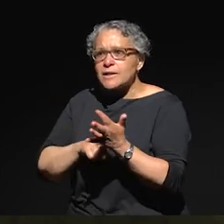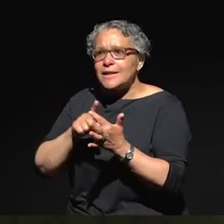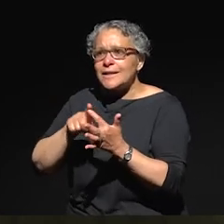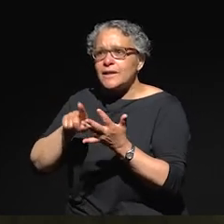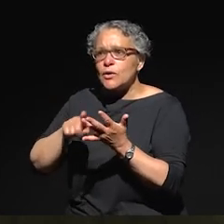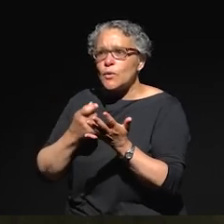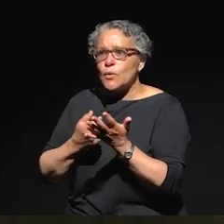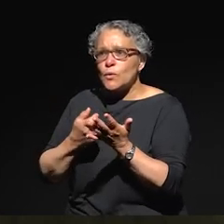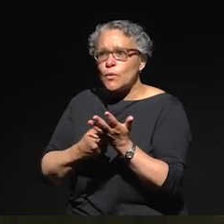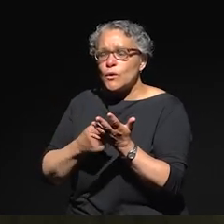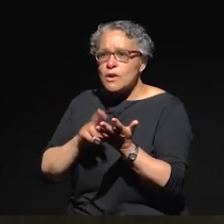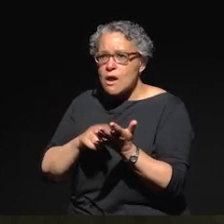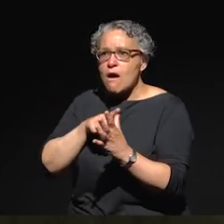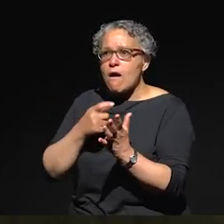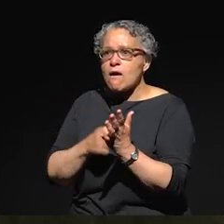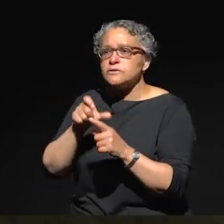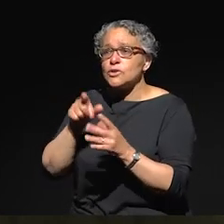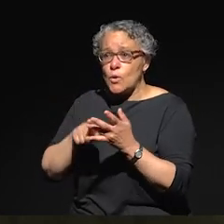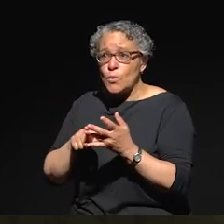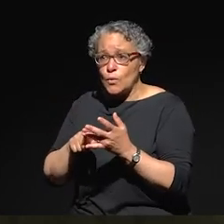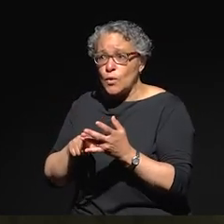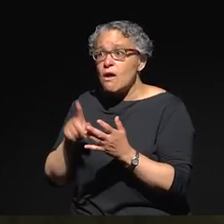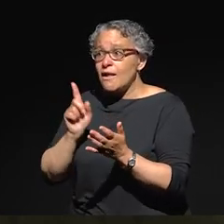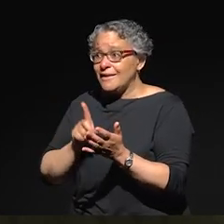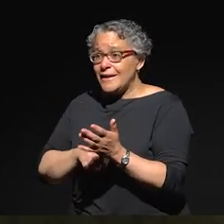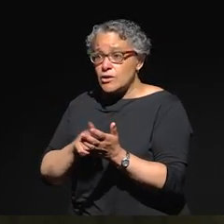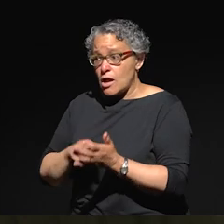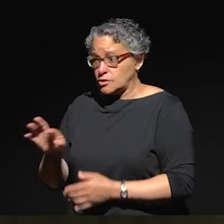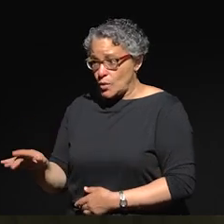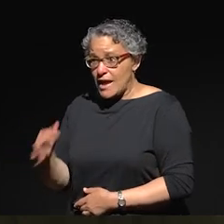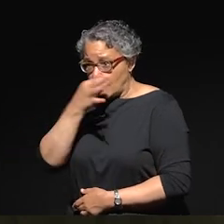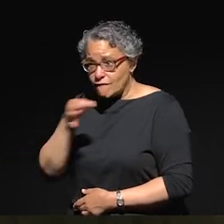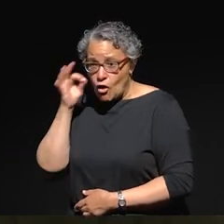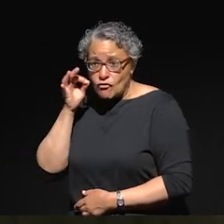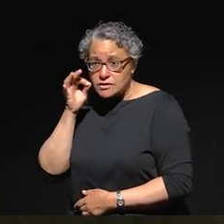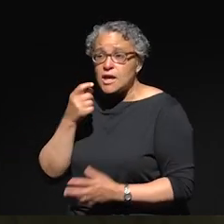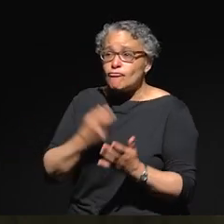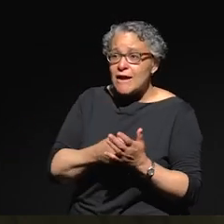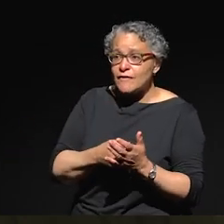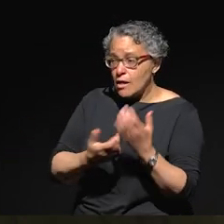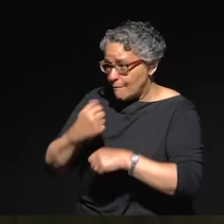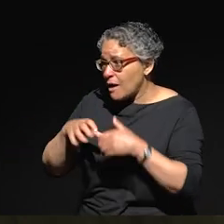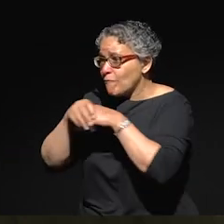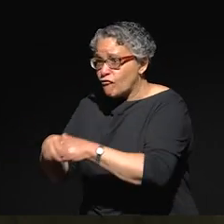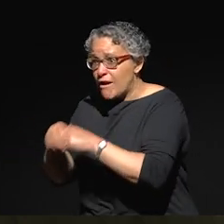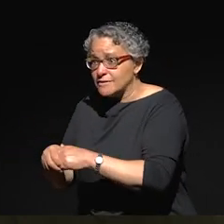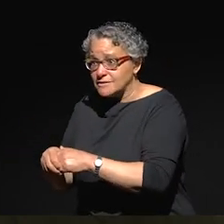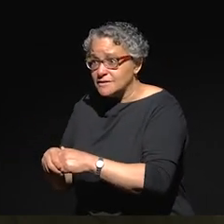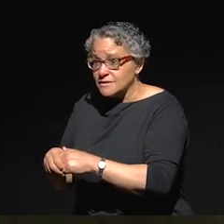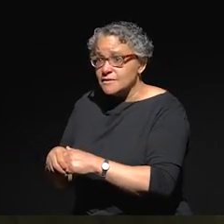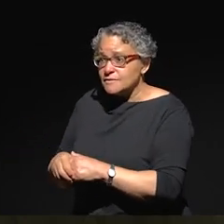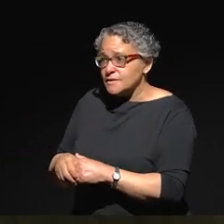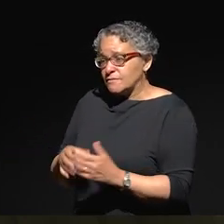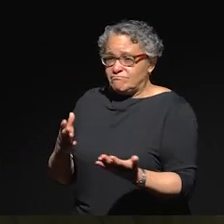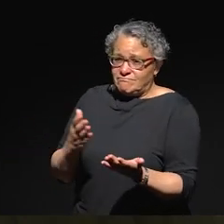Florence. He's working there at this time, and Raphael very quickly befriends him and insinuates himself into his studio. He was clearly very